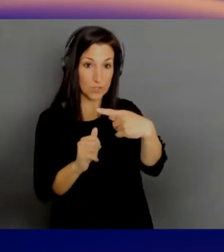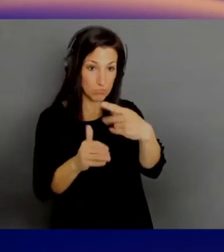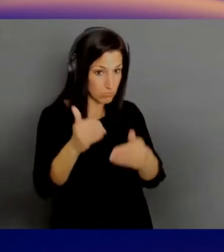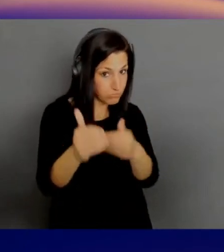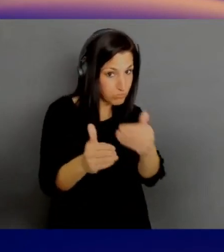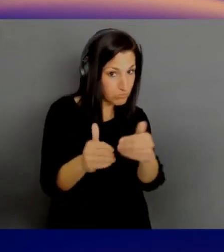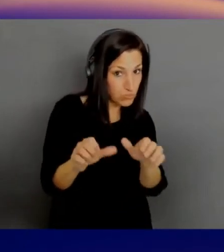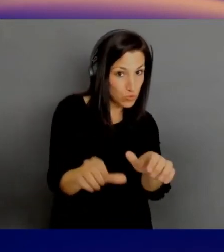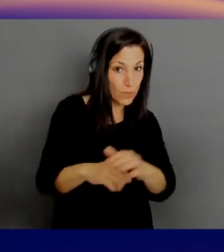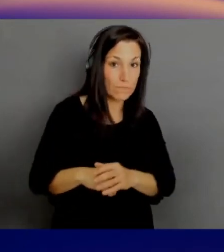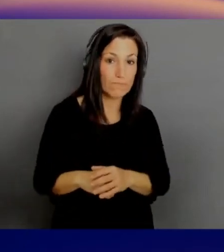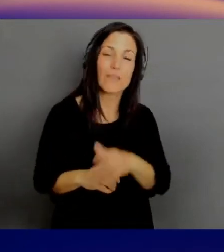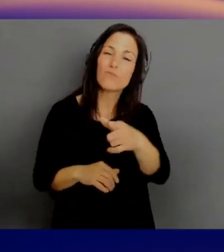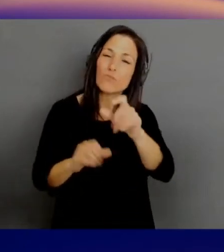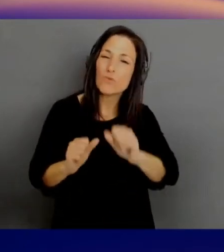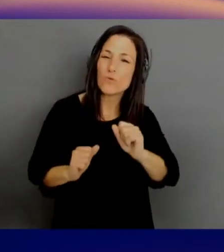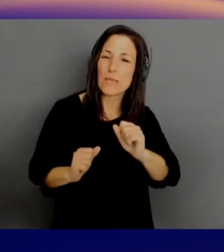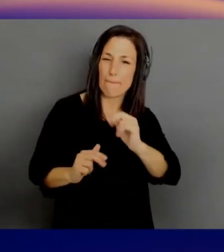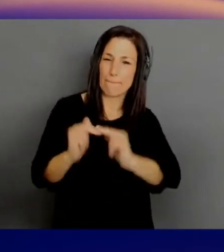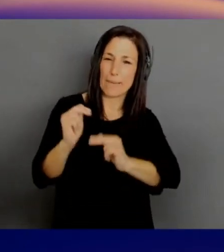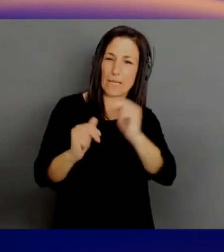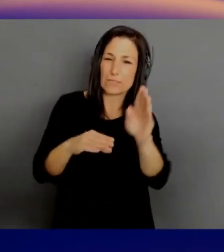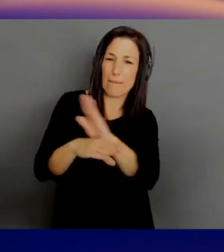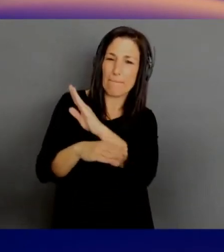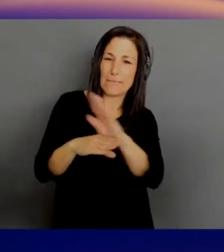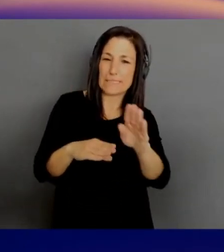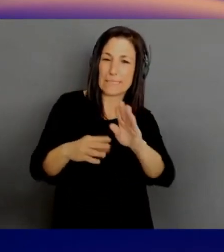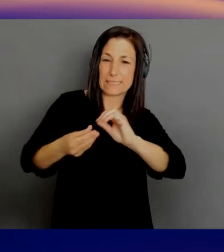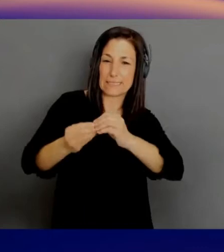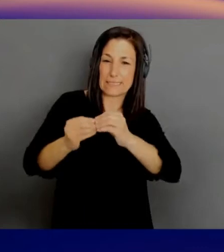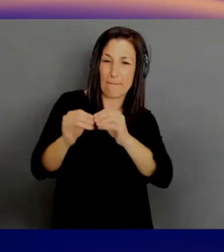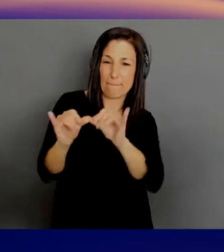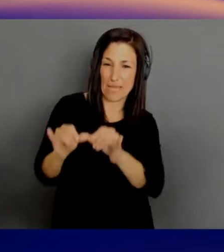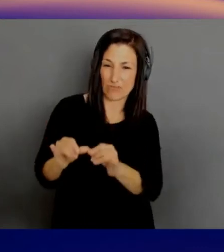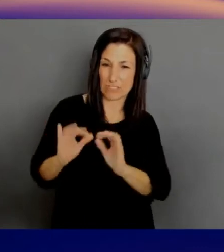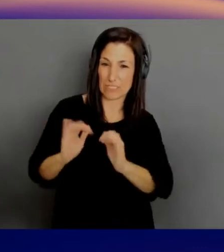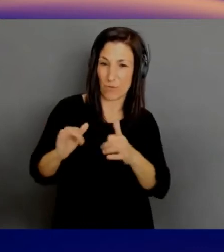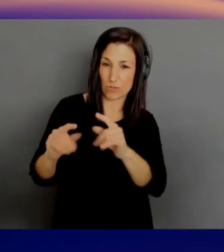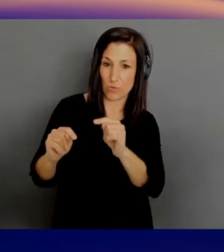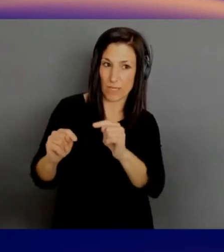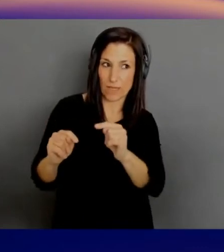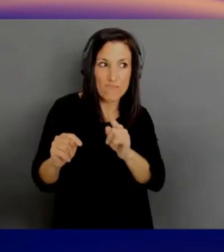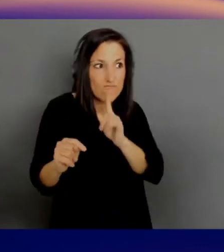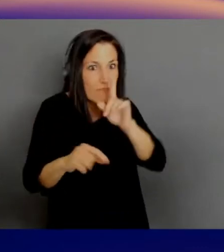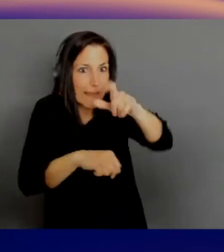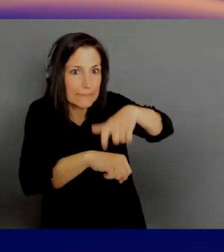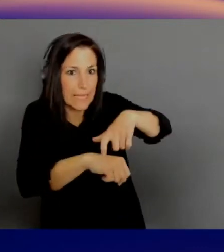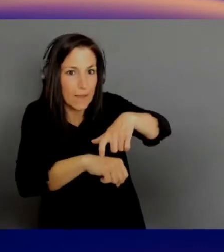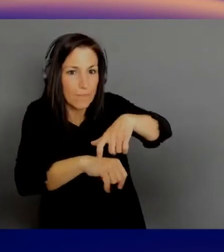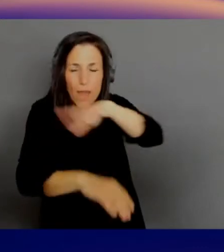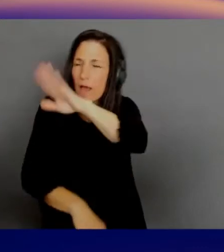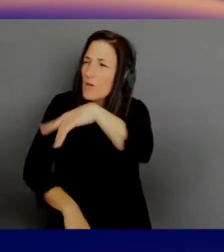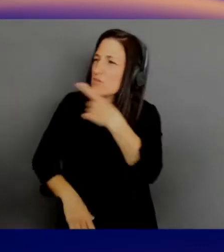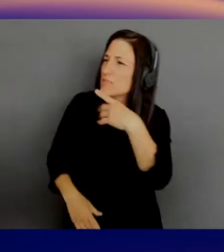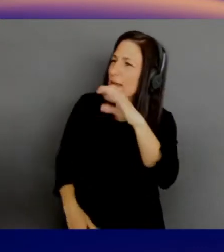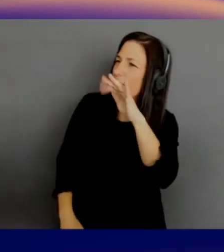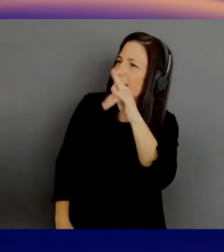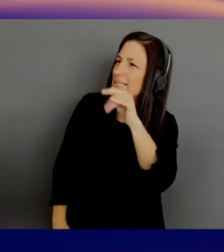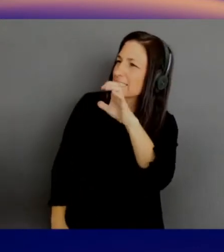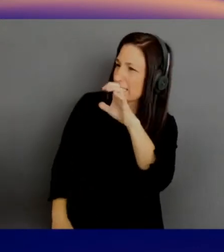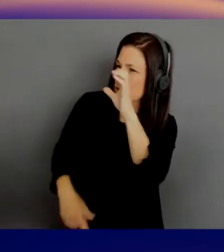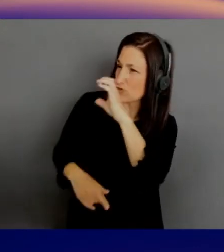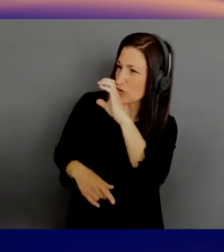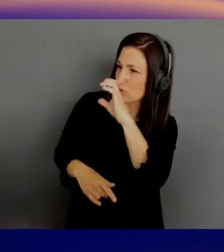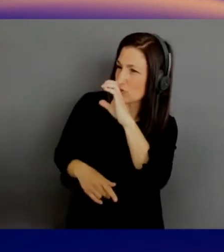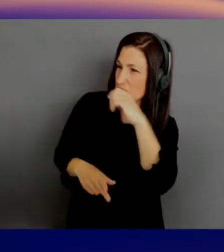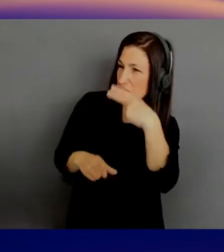the business metrics to track your business, how you are doing it in a real time. So you said Elasticsearch was renamed or rebranded to OpenSearch?